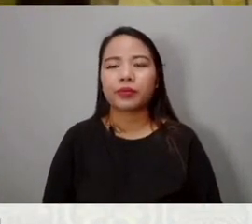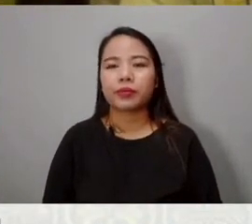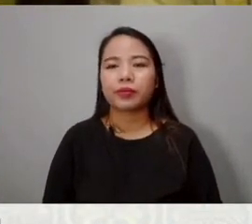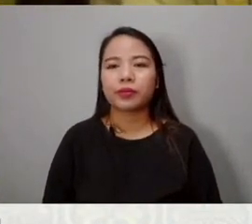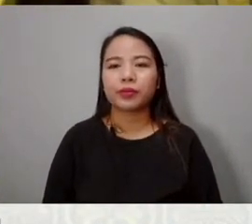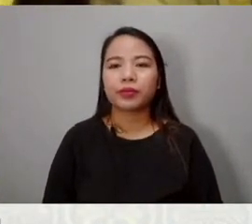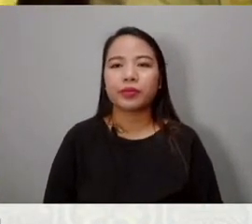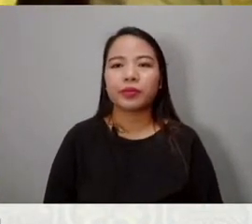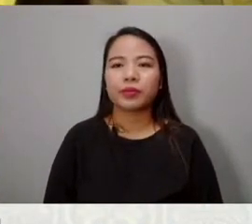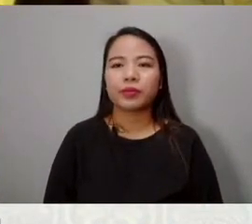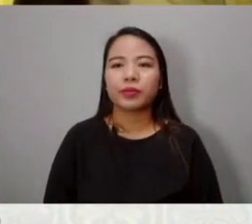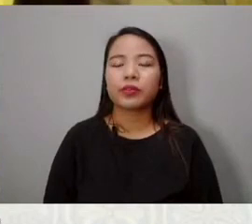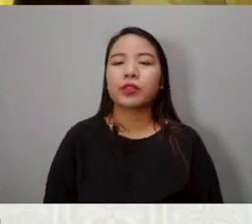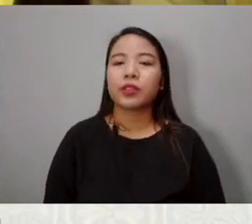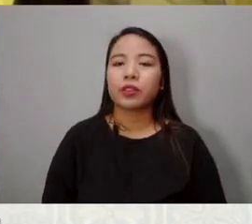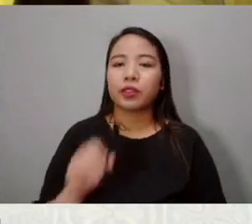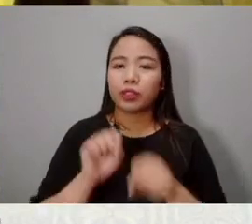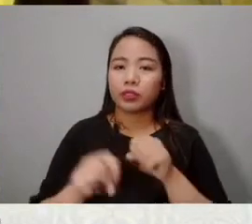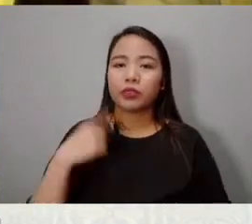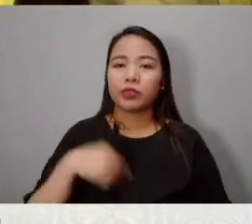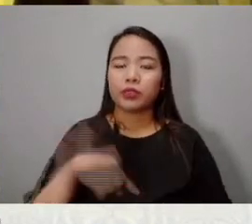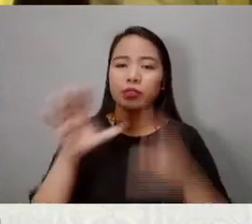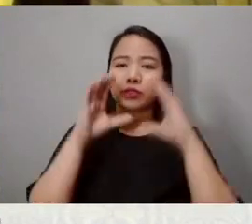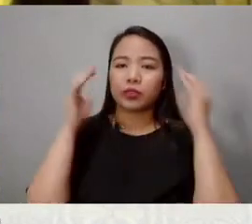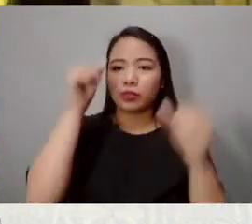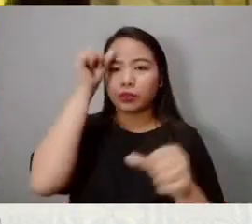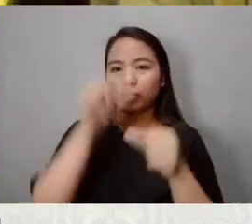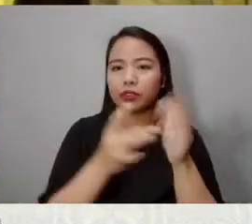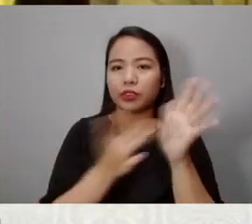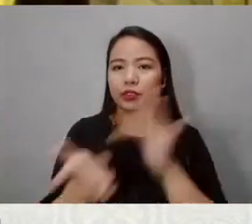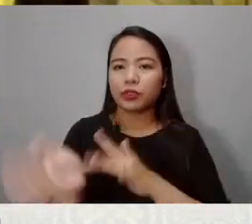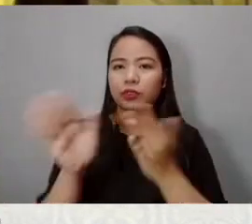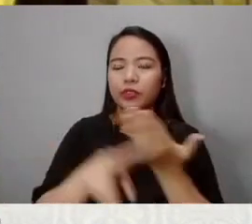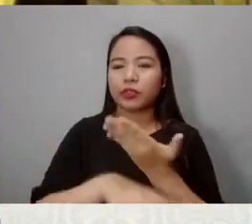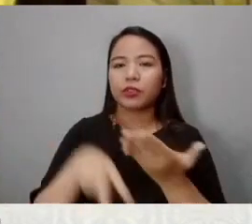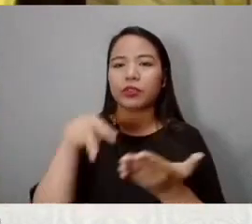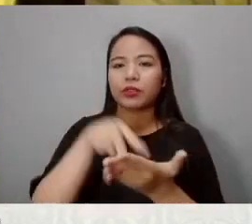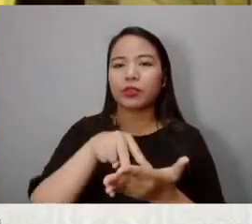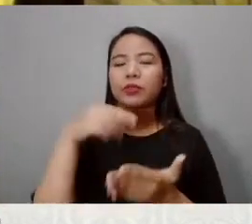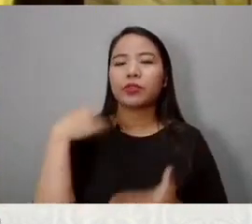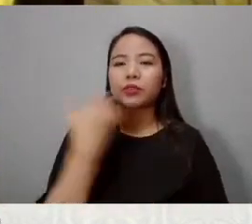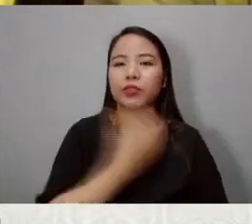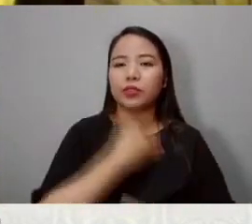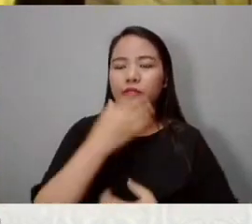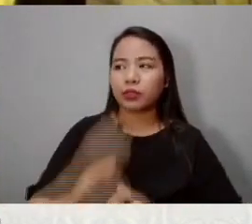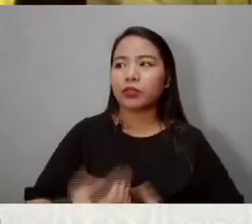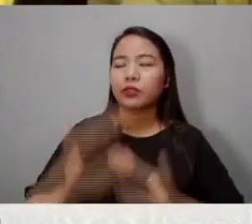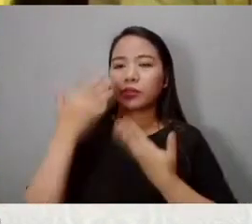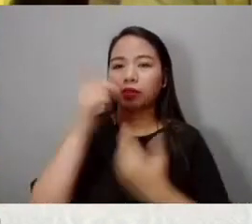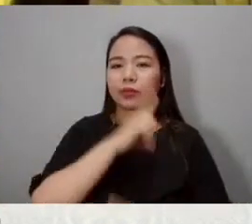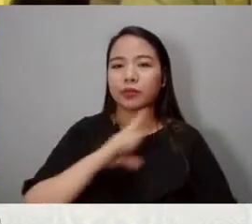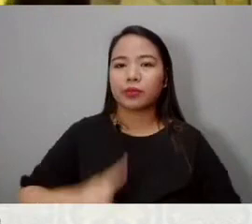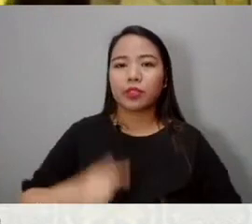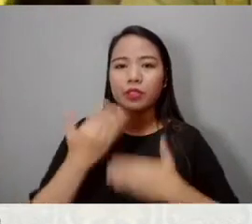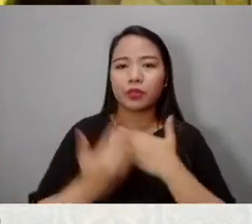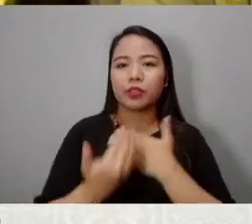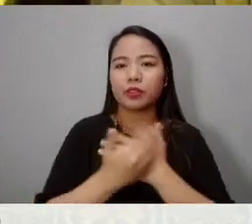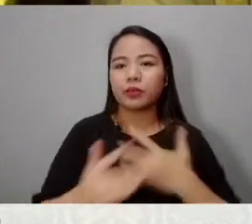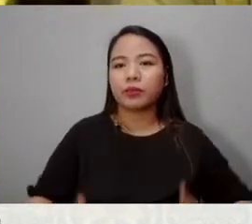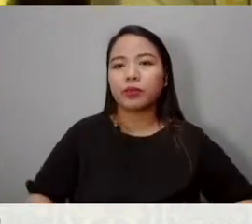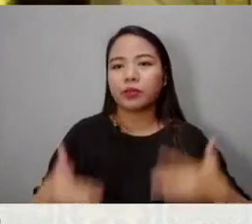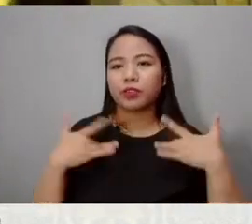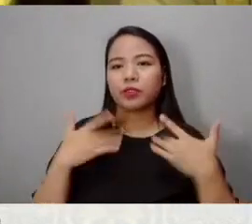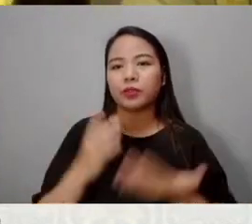Therefore, as we celebrate the memorial of his death and resurrection, we offer you, Lord, the bread of life and the chalice of